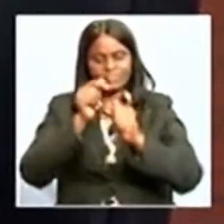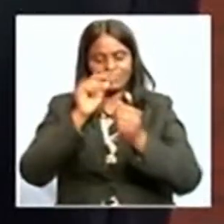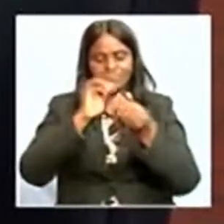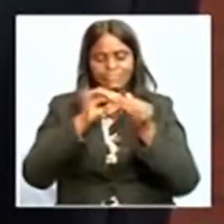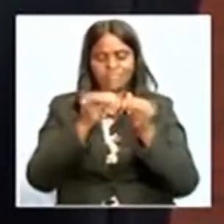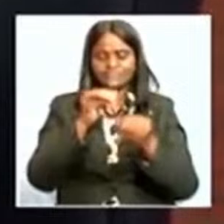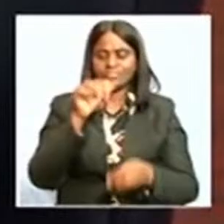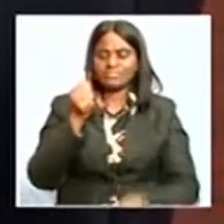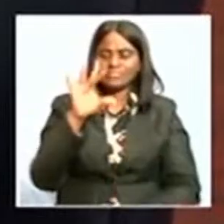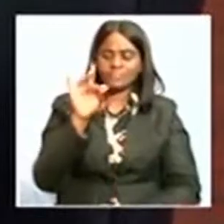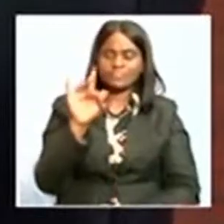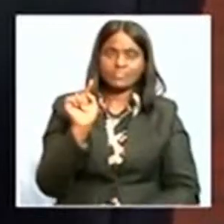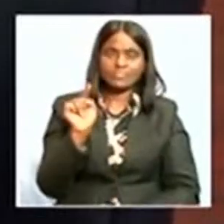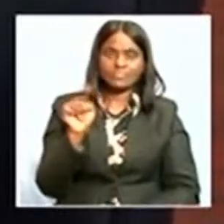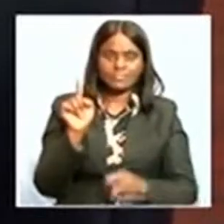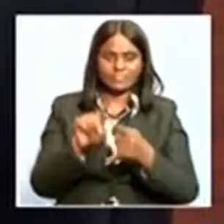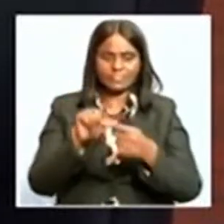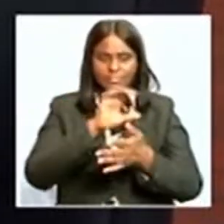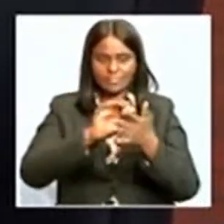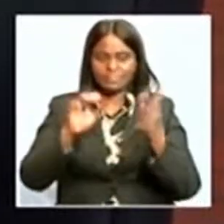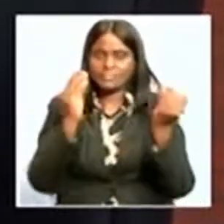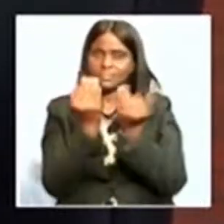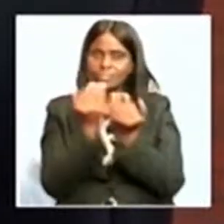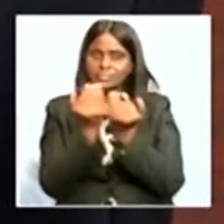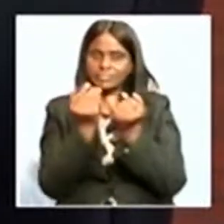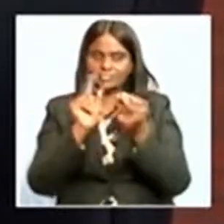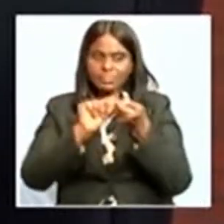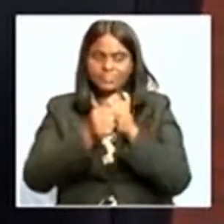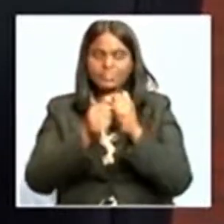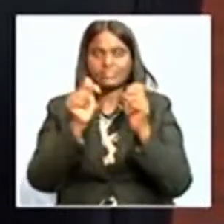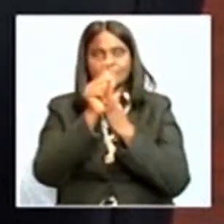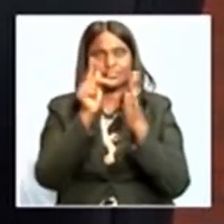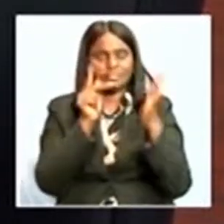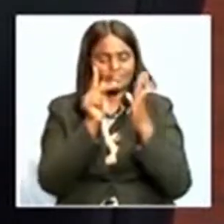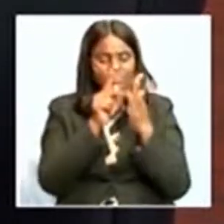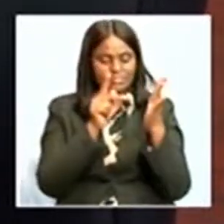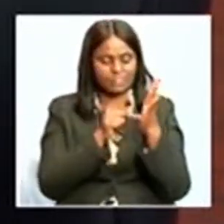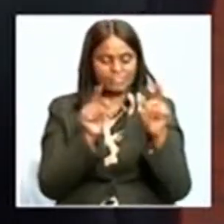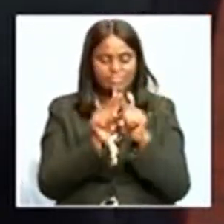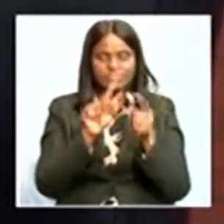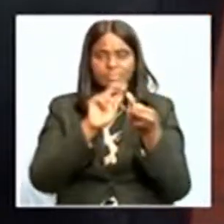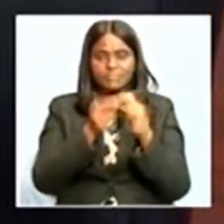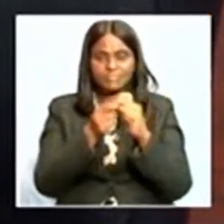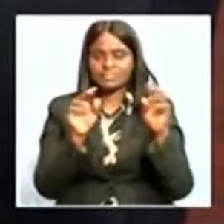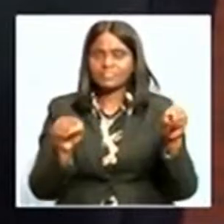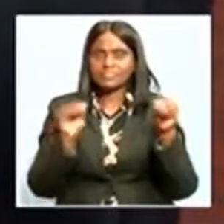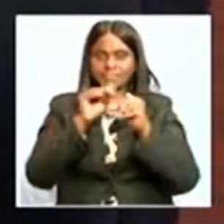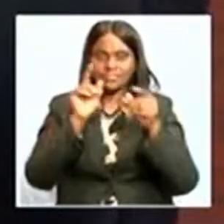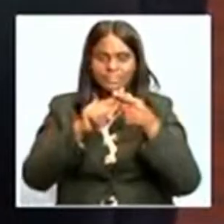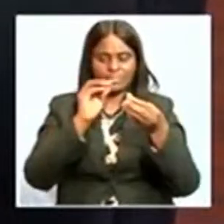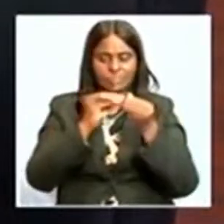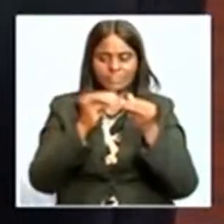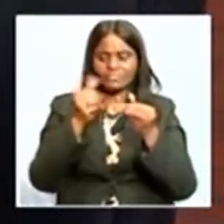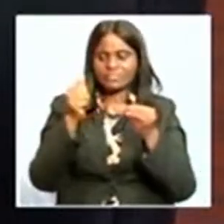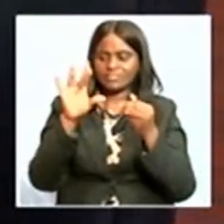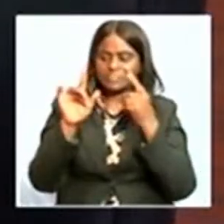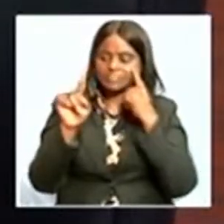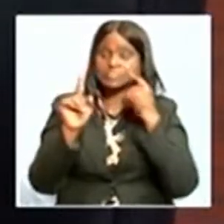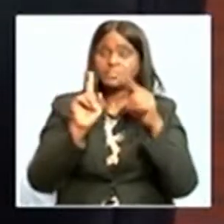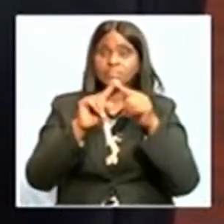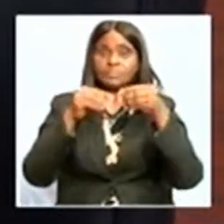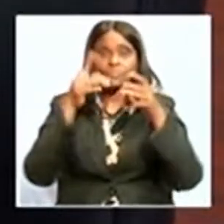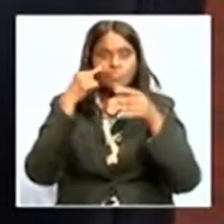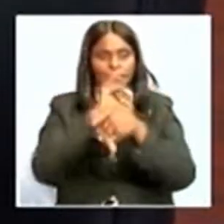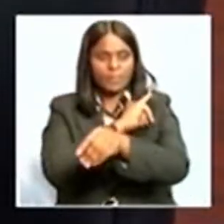Section 18. The clause seeks to amend the Principal Act by the repeal and replacement of Section 18 so as to provide